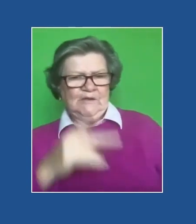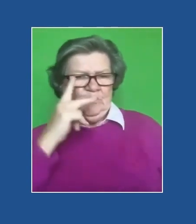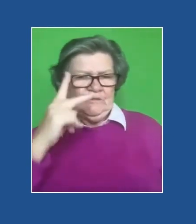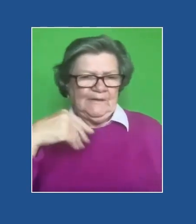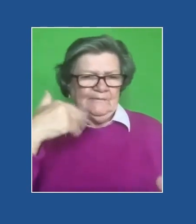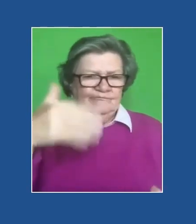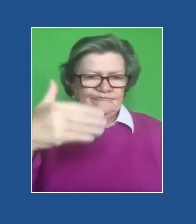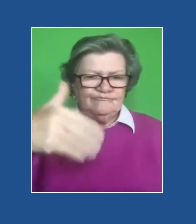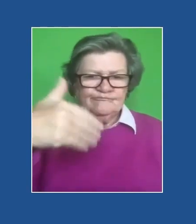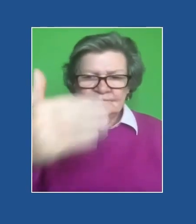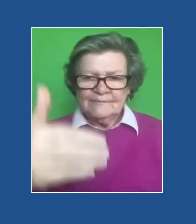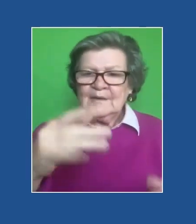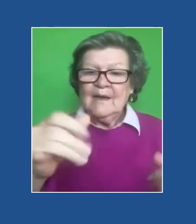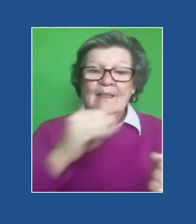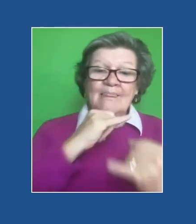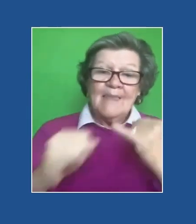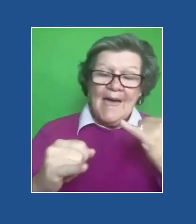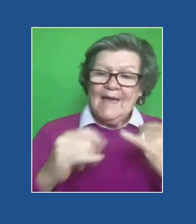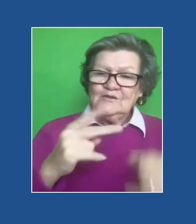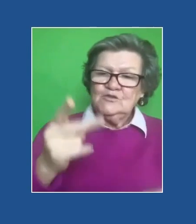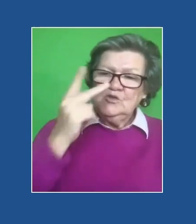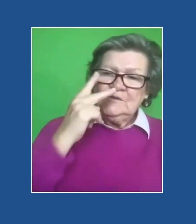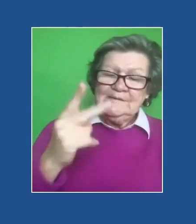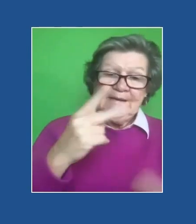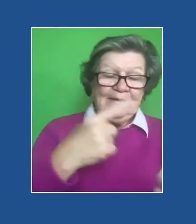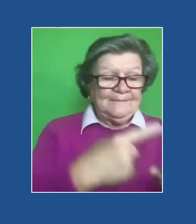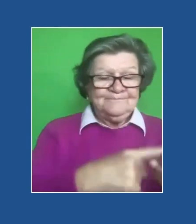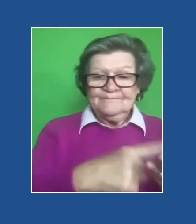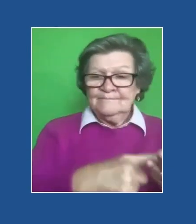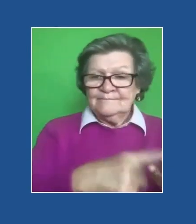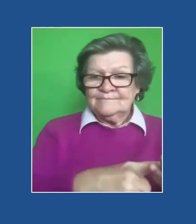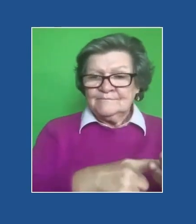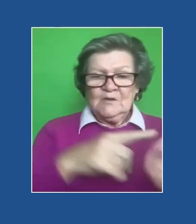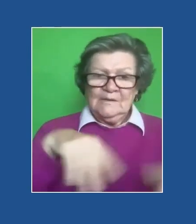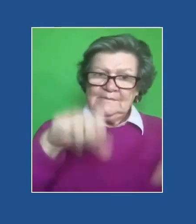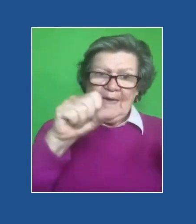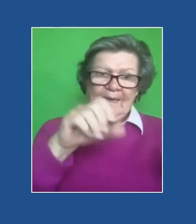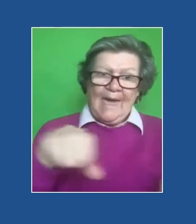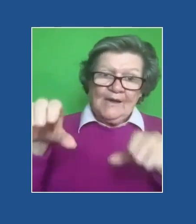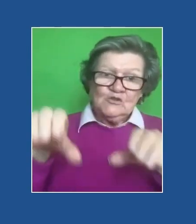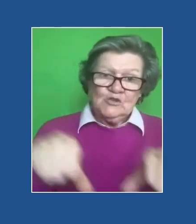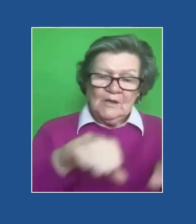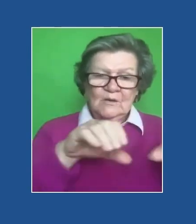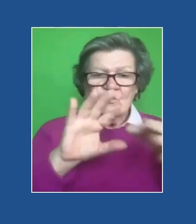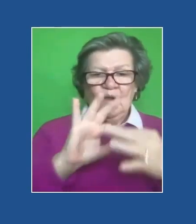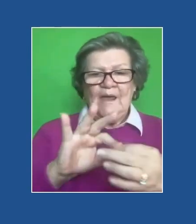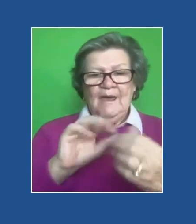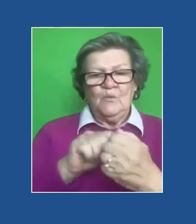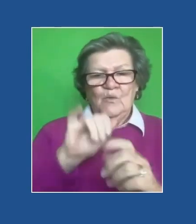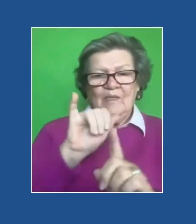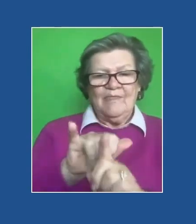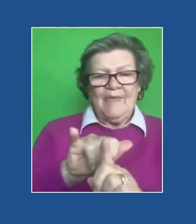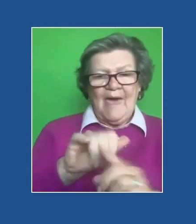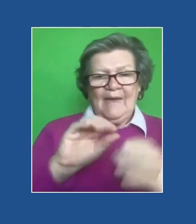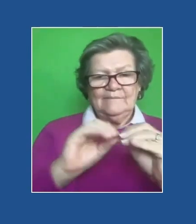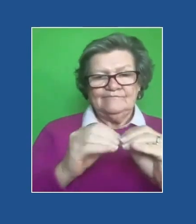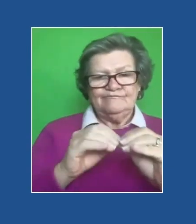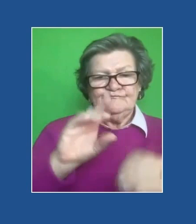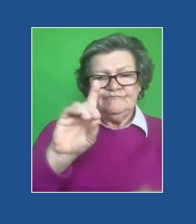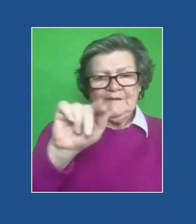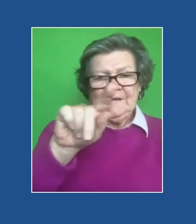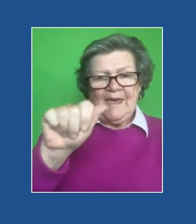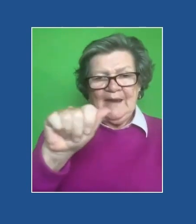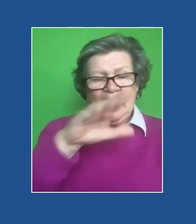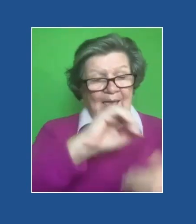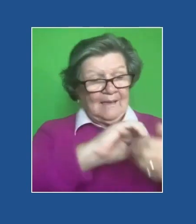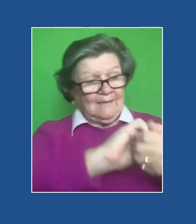And then finally, we take those discussions and we take actions on the data in collaboration with our patients in